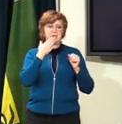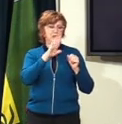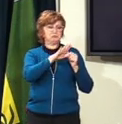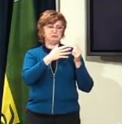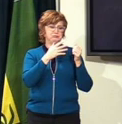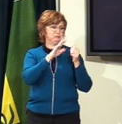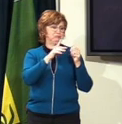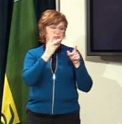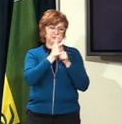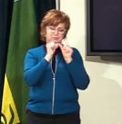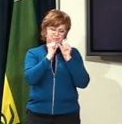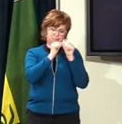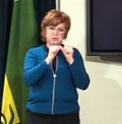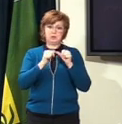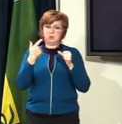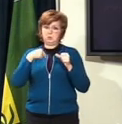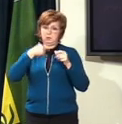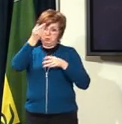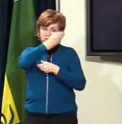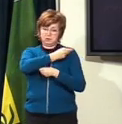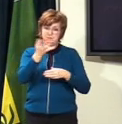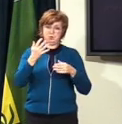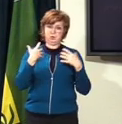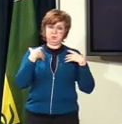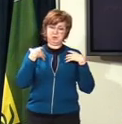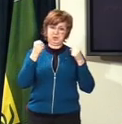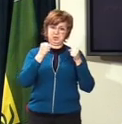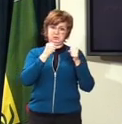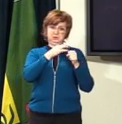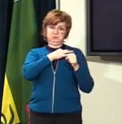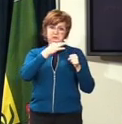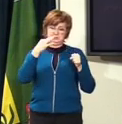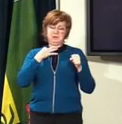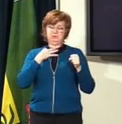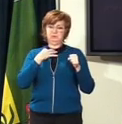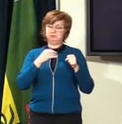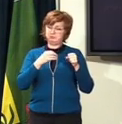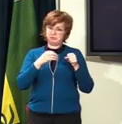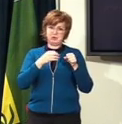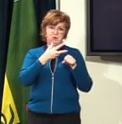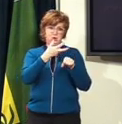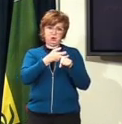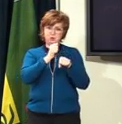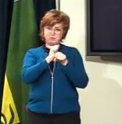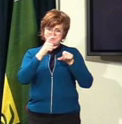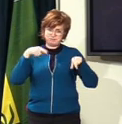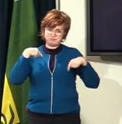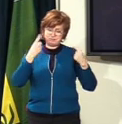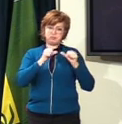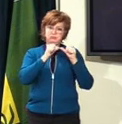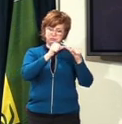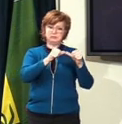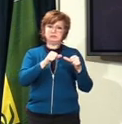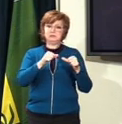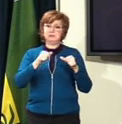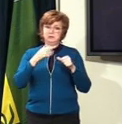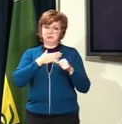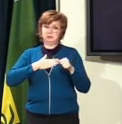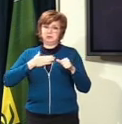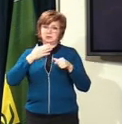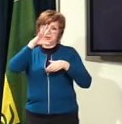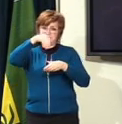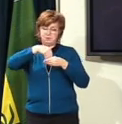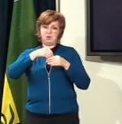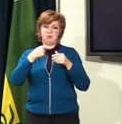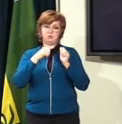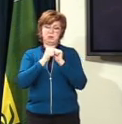their hard work, so please join me in expressing our collective gratitude. Today, the Saskatchewan Health Authority is moving forward with the next phase of our